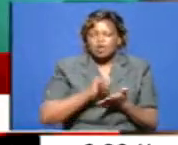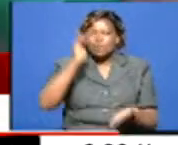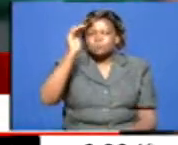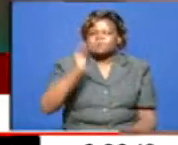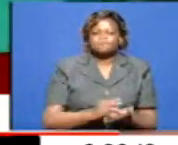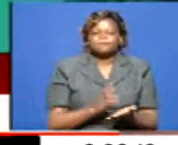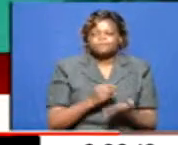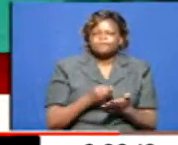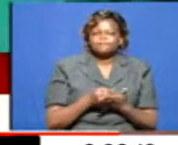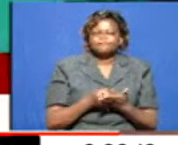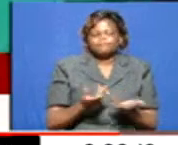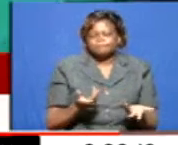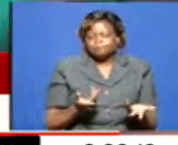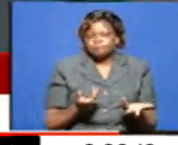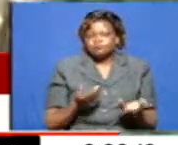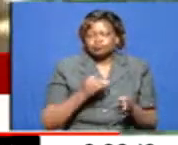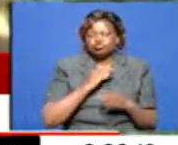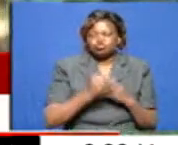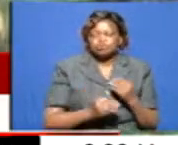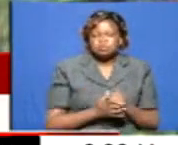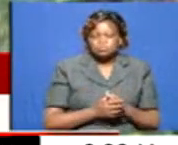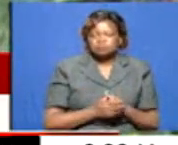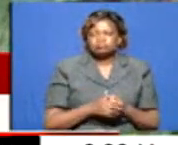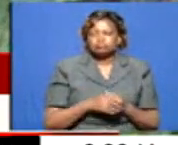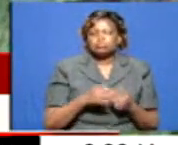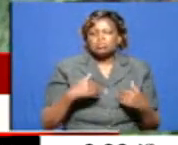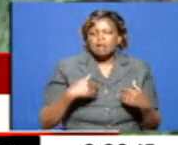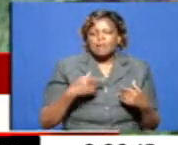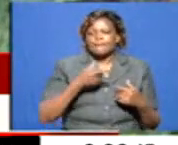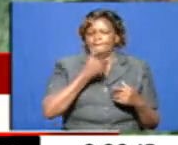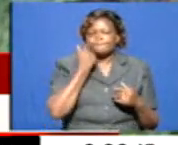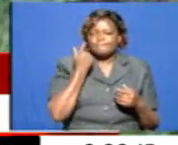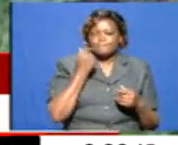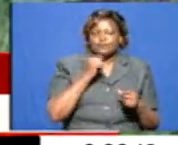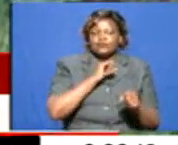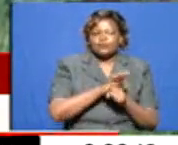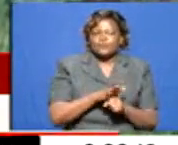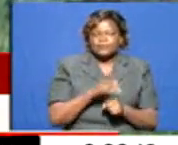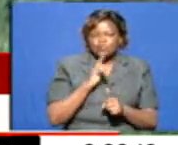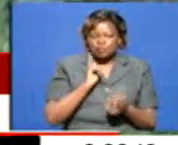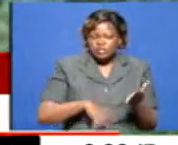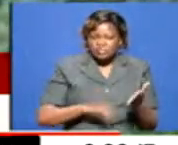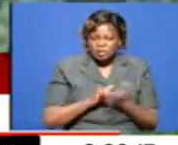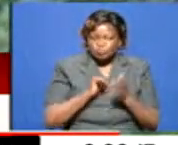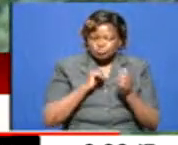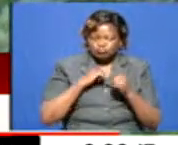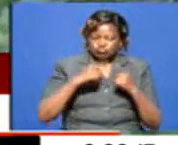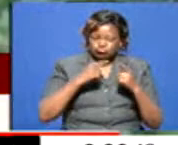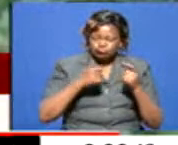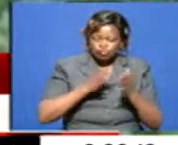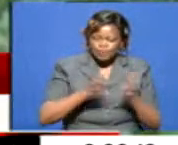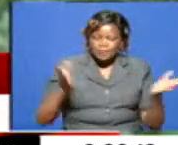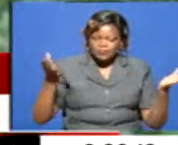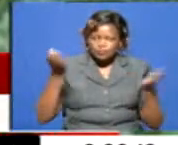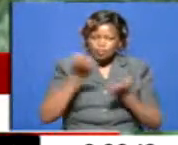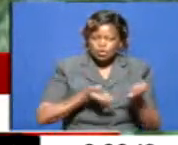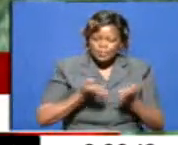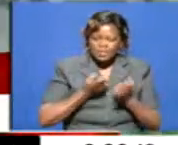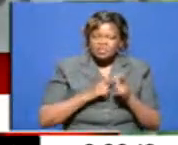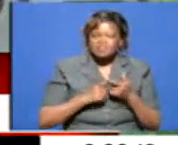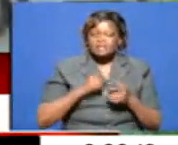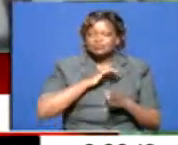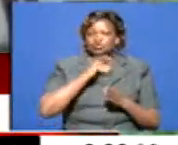financial constraints insurance clients had to face during the pandemic, noting that with the ongoing opening of the economy, the rate of